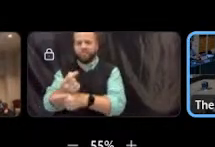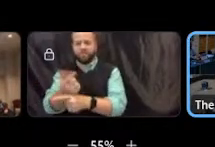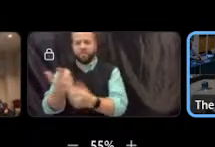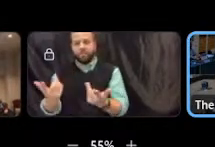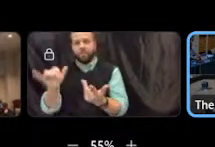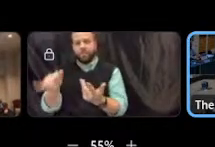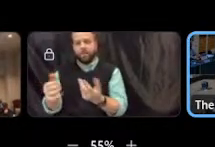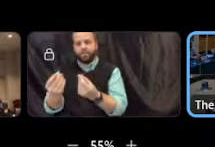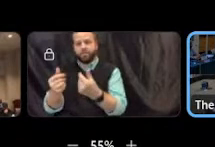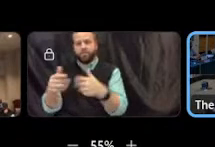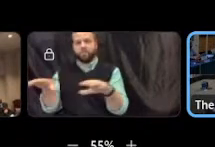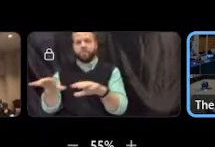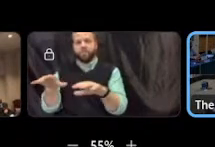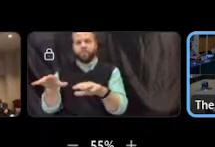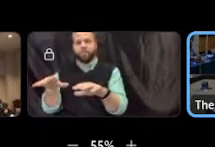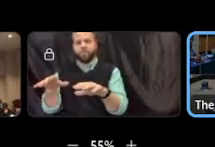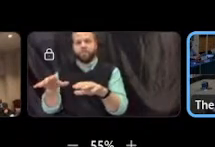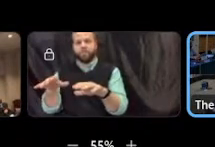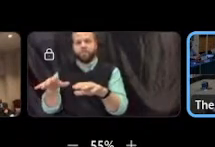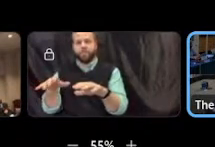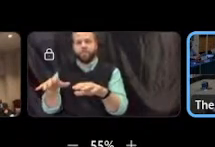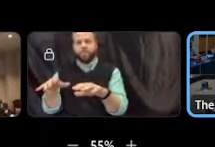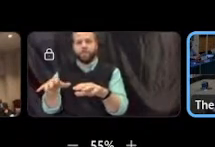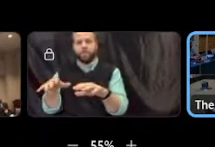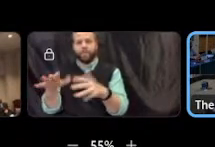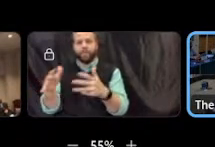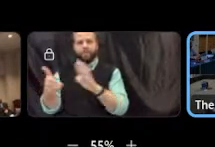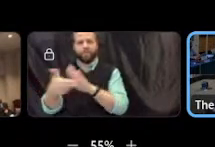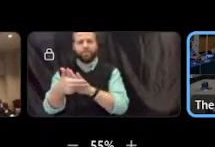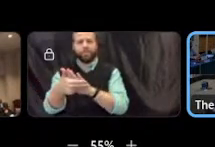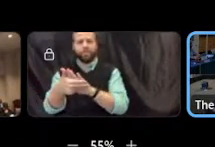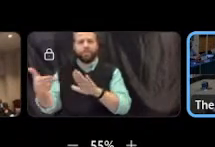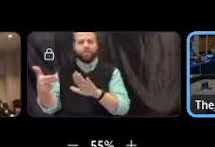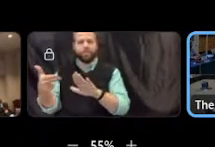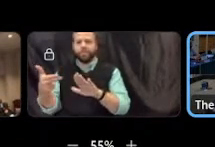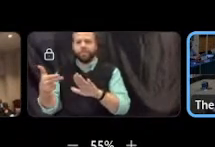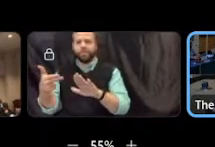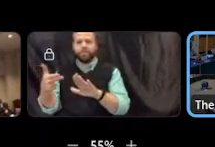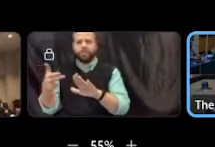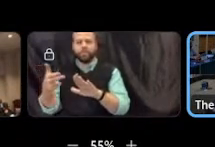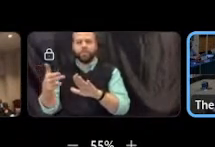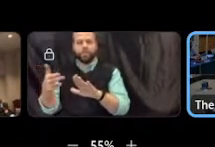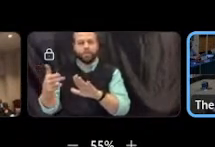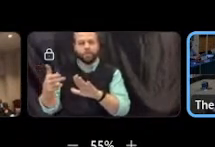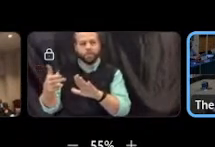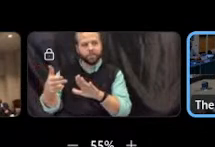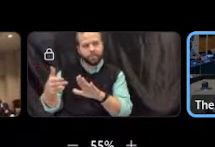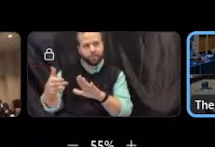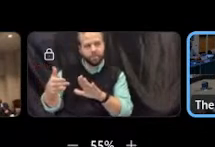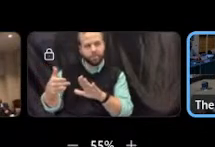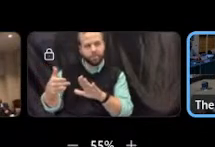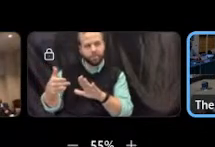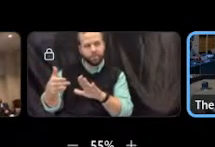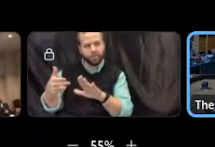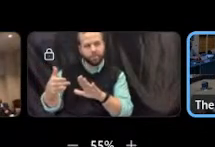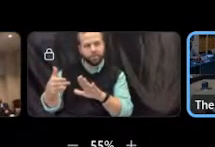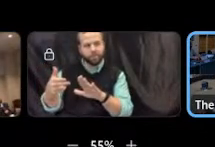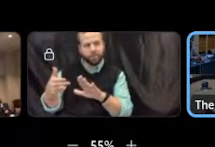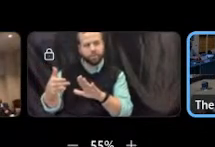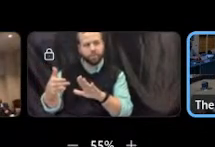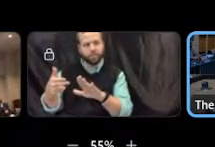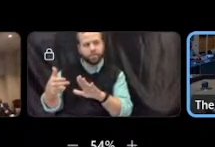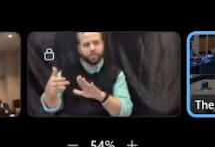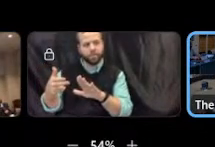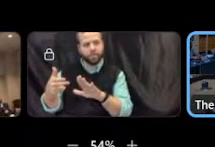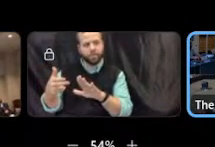as RL, residential low density, on the city's future land use plan and is bordered in all directions by single-family homes. Staff believes the introduction